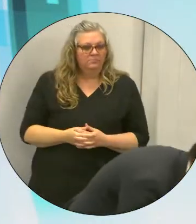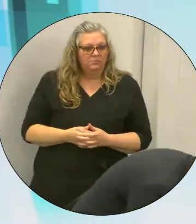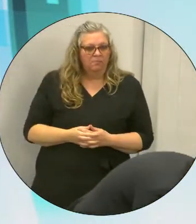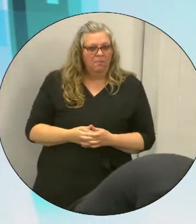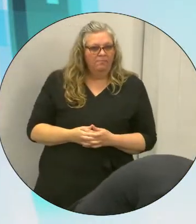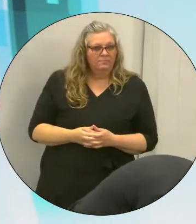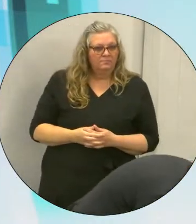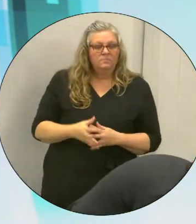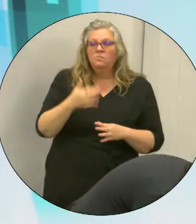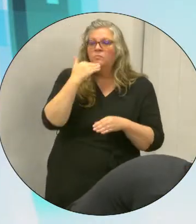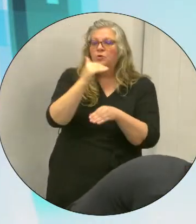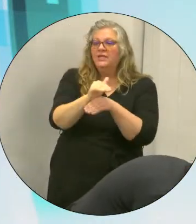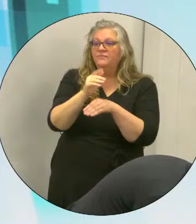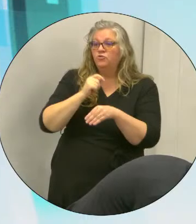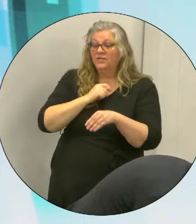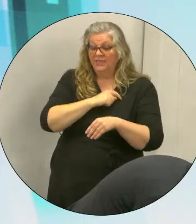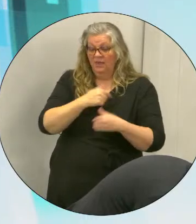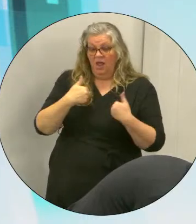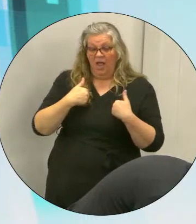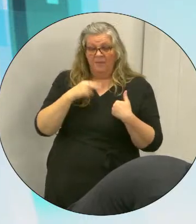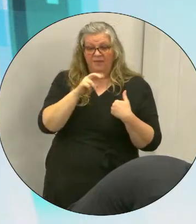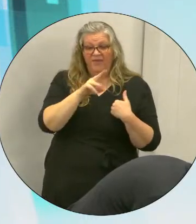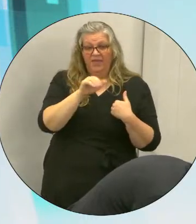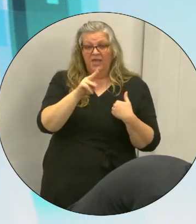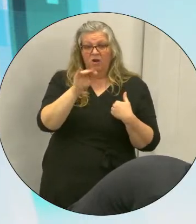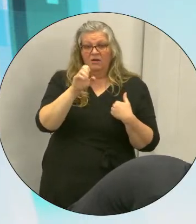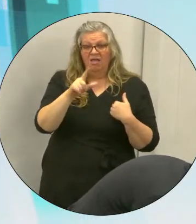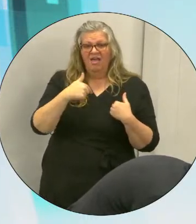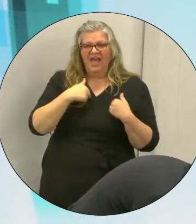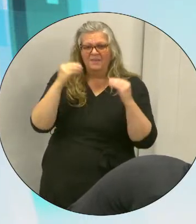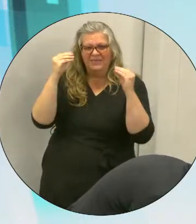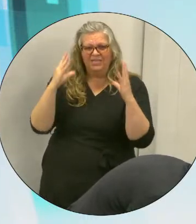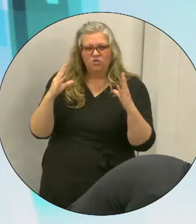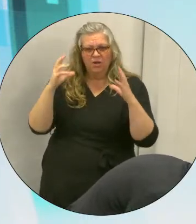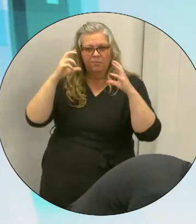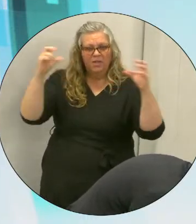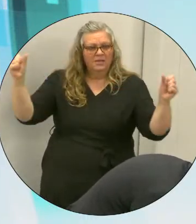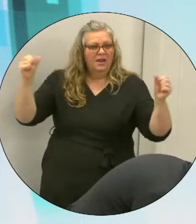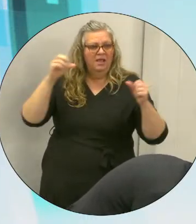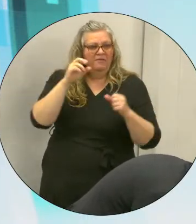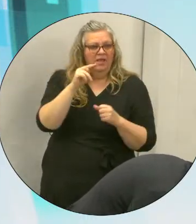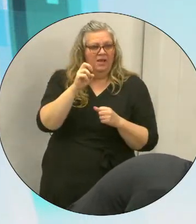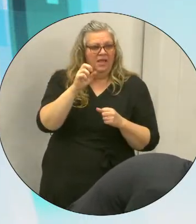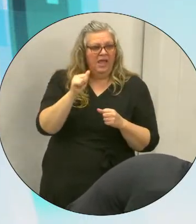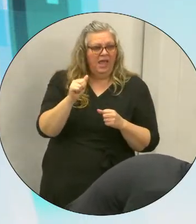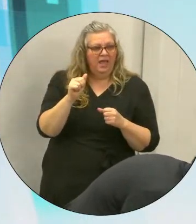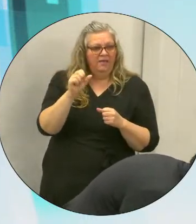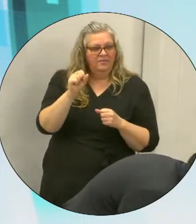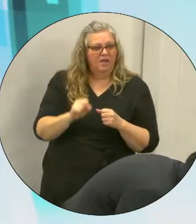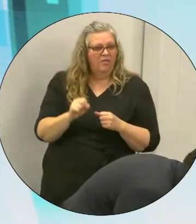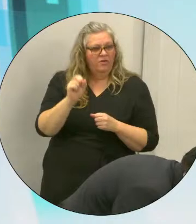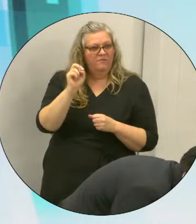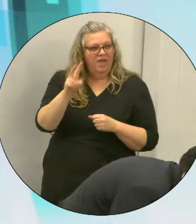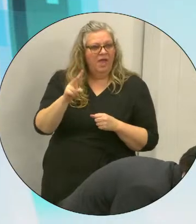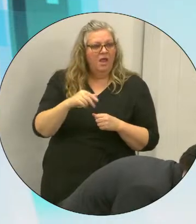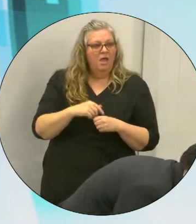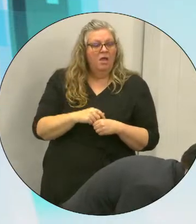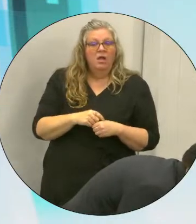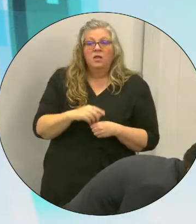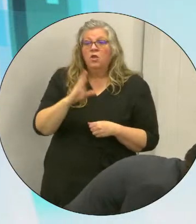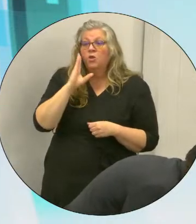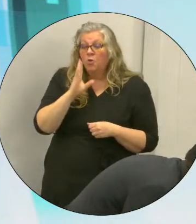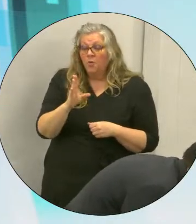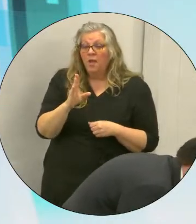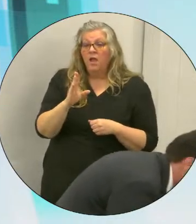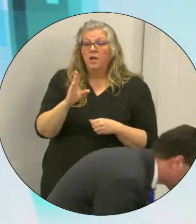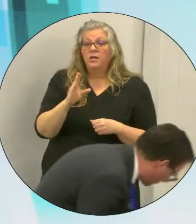Good evening, trustees. My name is Vicki Cradell, CCSD teacher and president of NEA of Southern Nevada. You're about to make what may be the